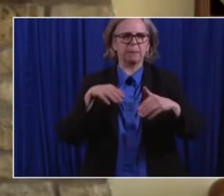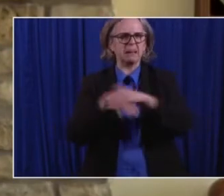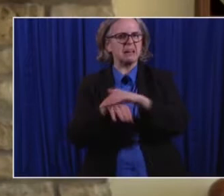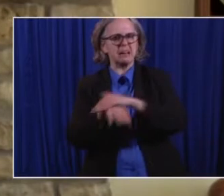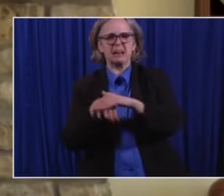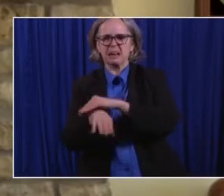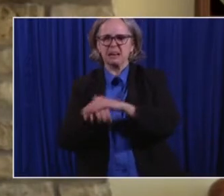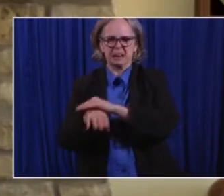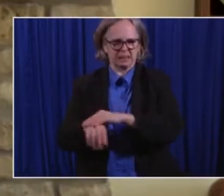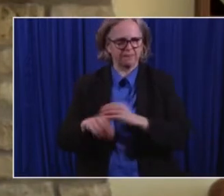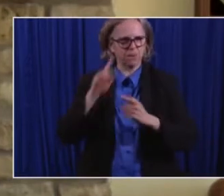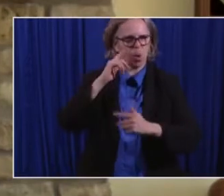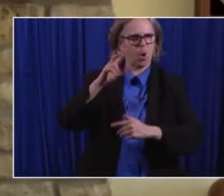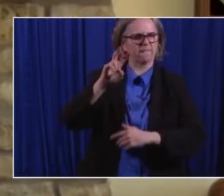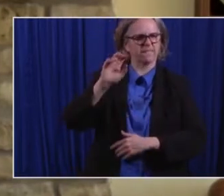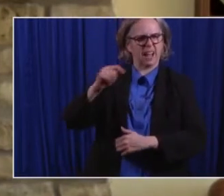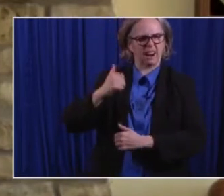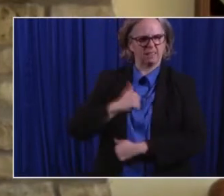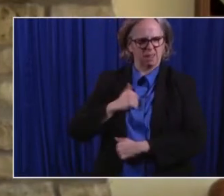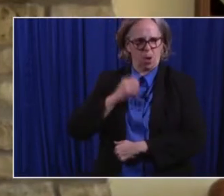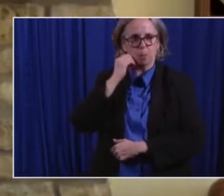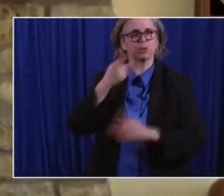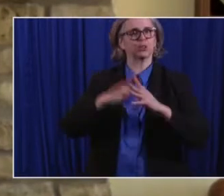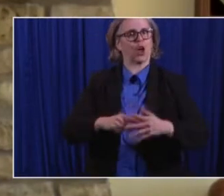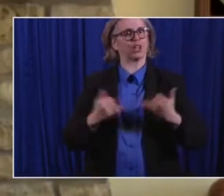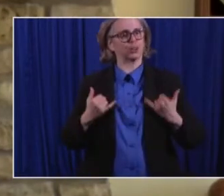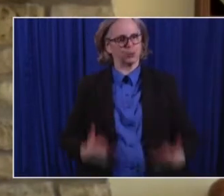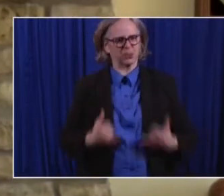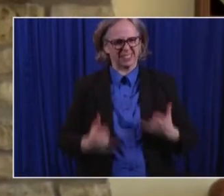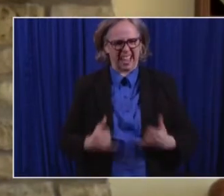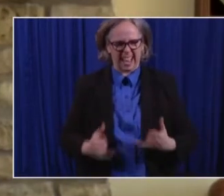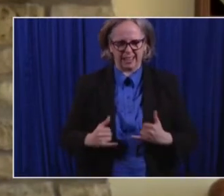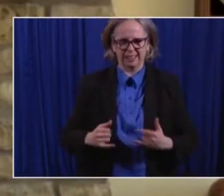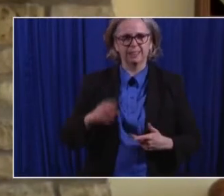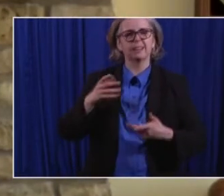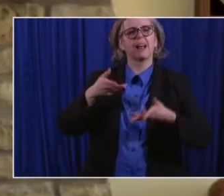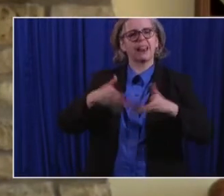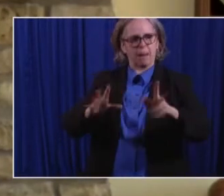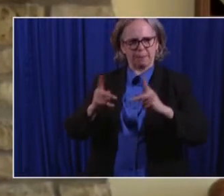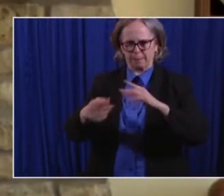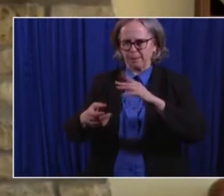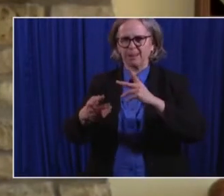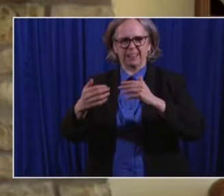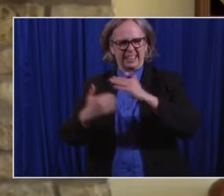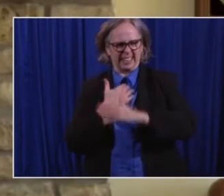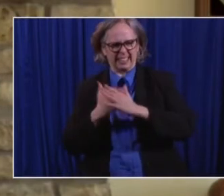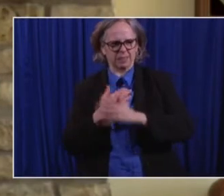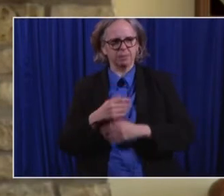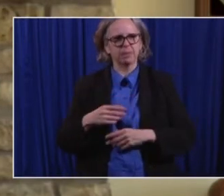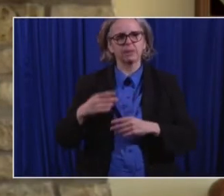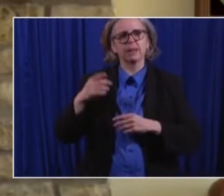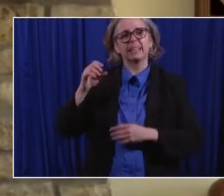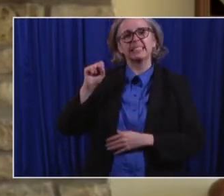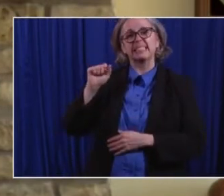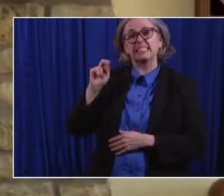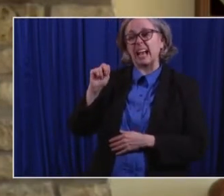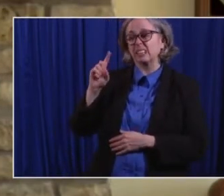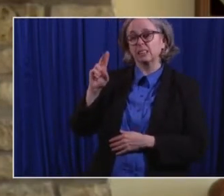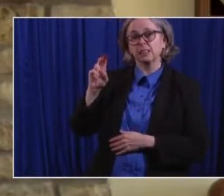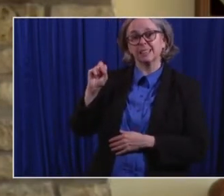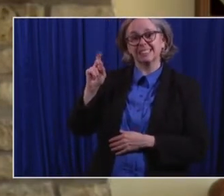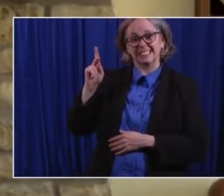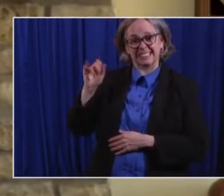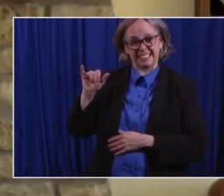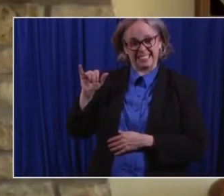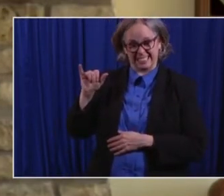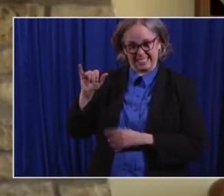As of today, admissions have officially resumed. As we speak, the Sandusky Veterans Home is welcoming a Korean War veteran who served in the